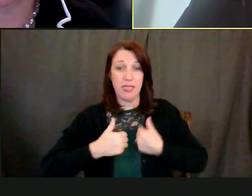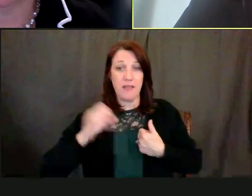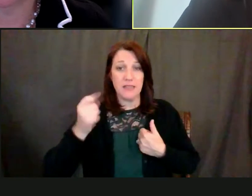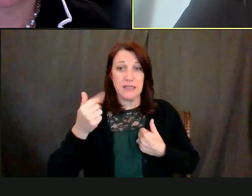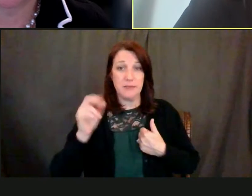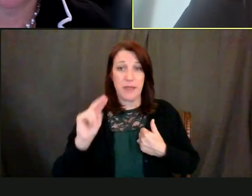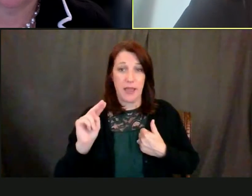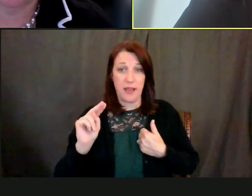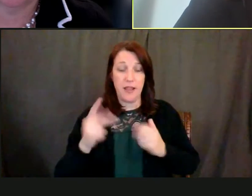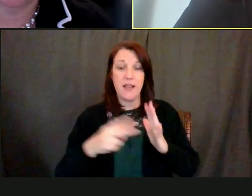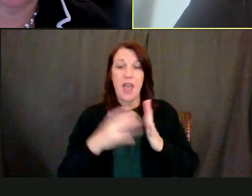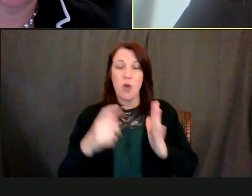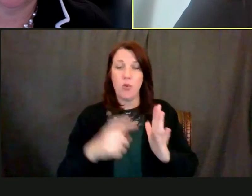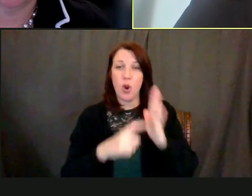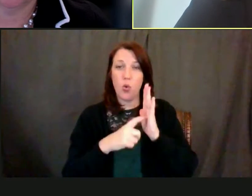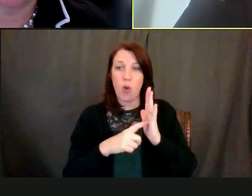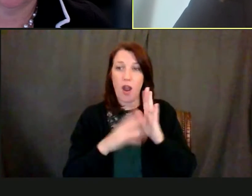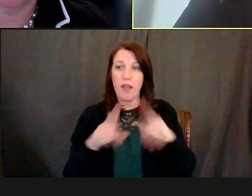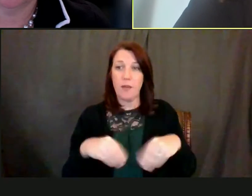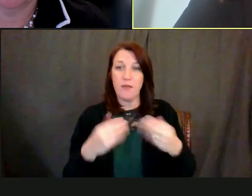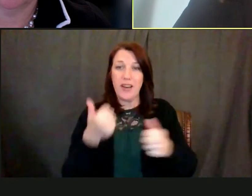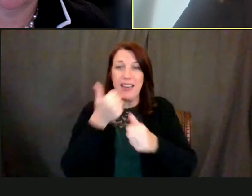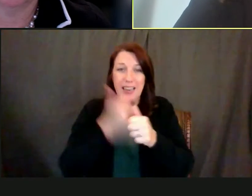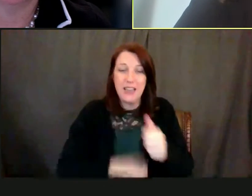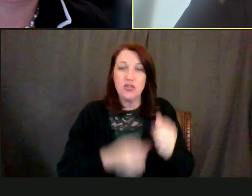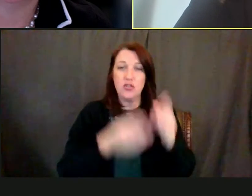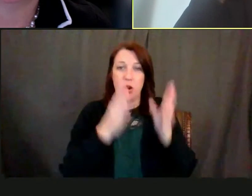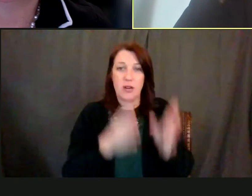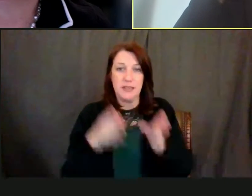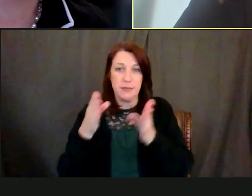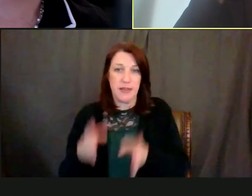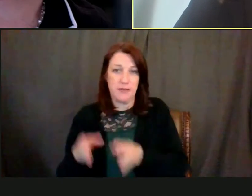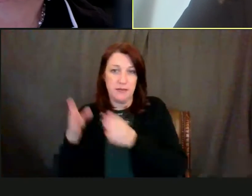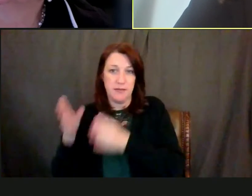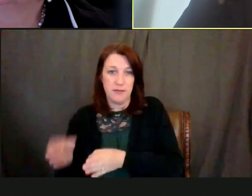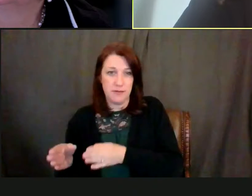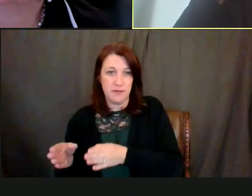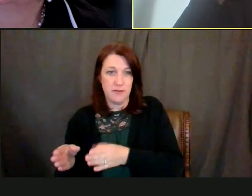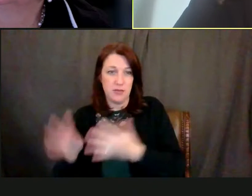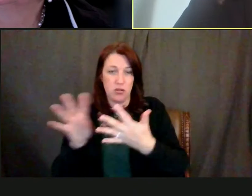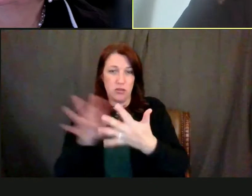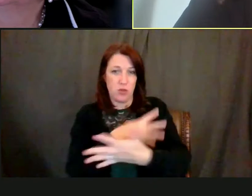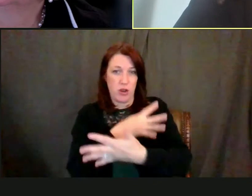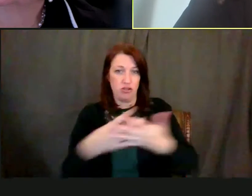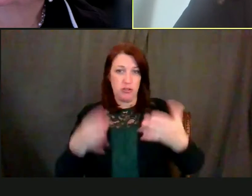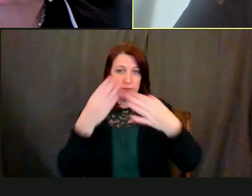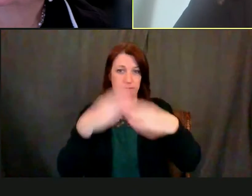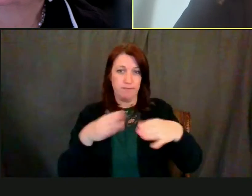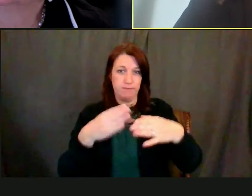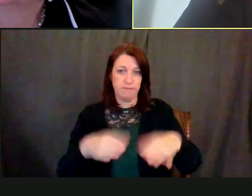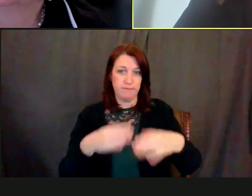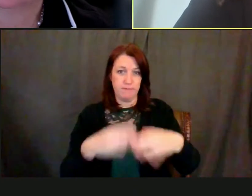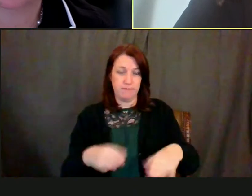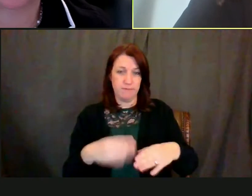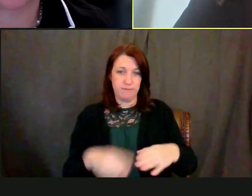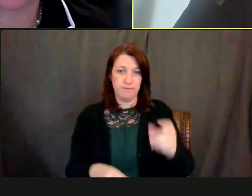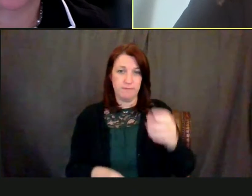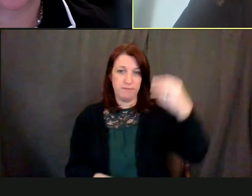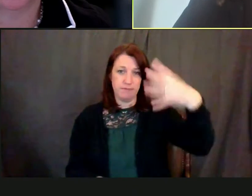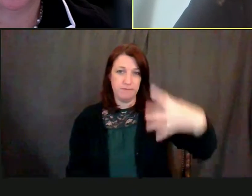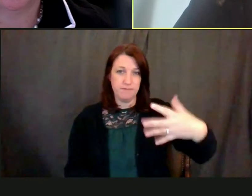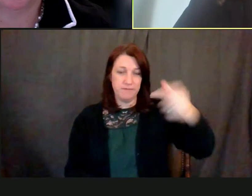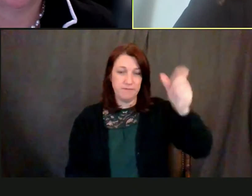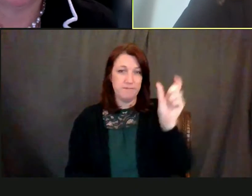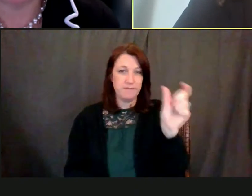require that information be provided for each participant. So you send an Excel spreadsheet that indicates the sex or